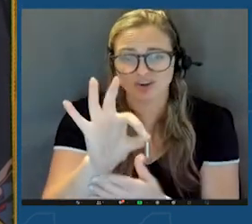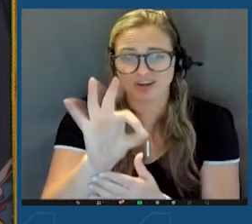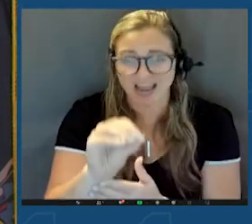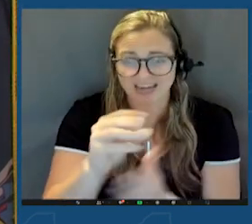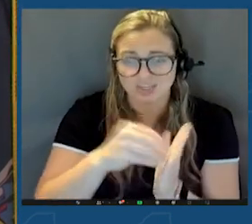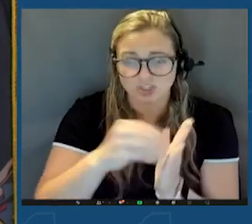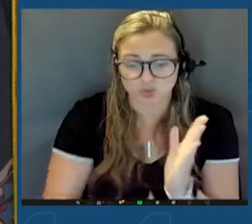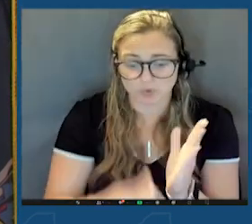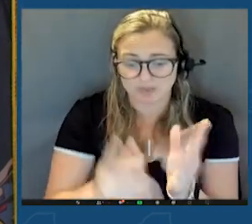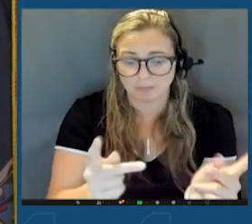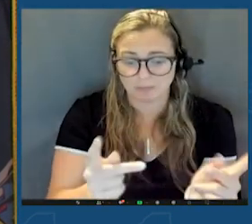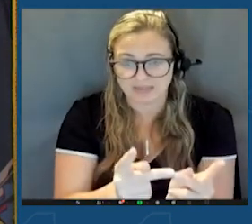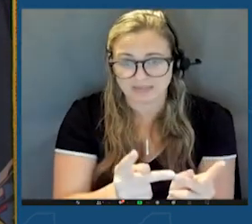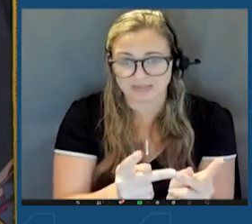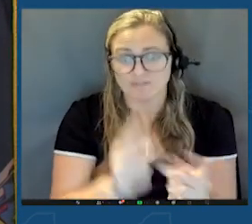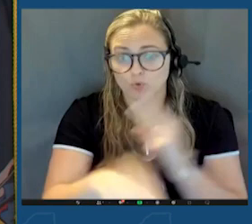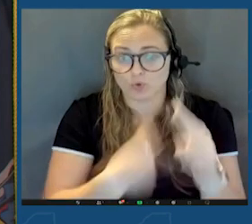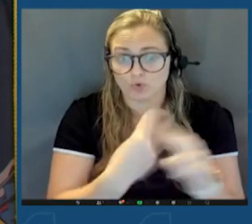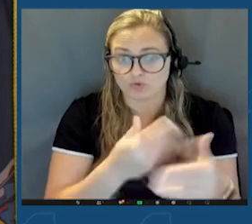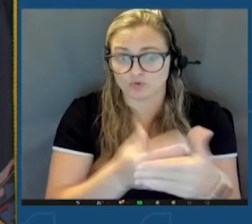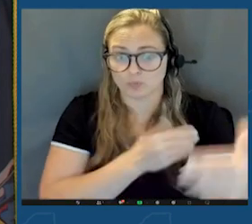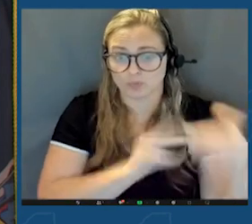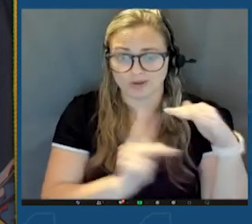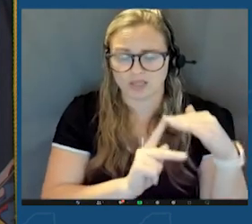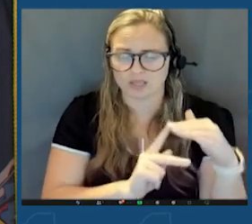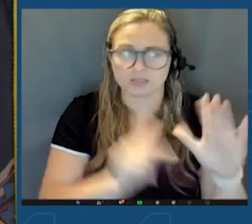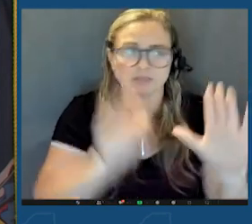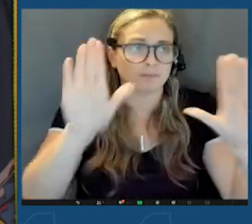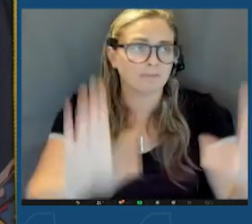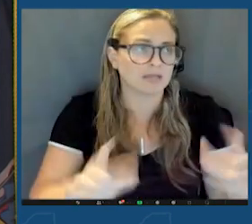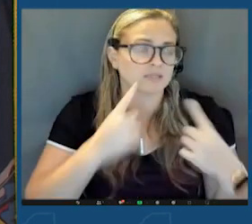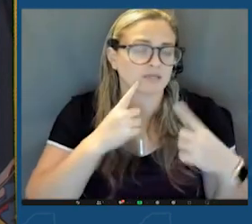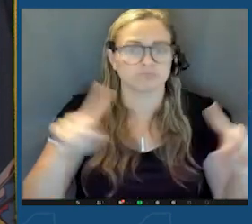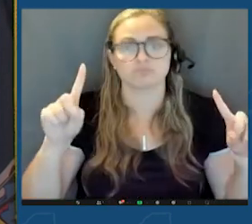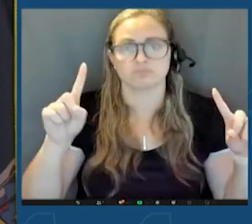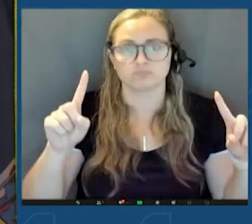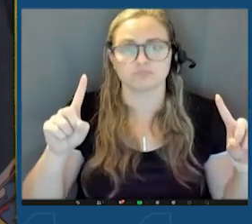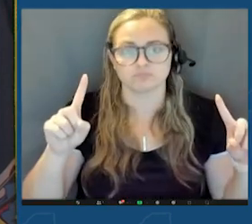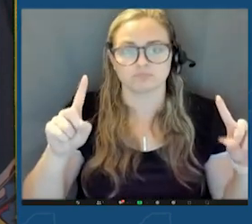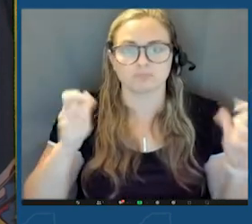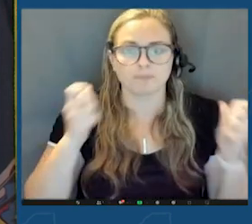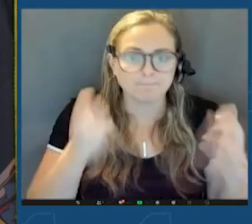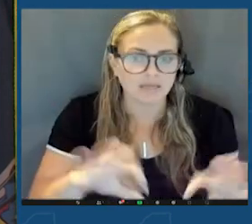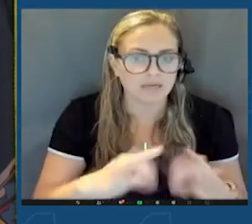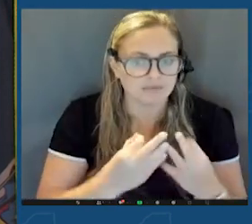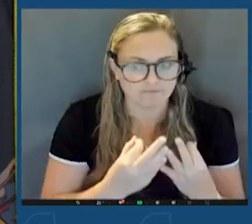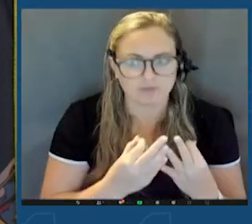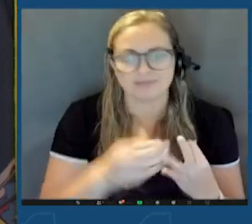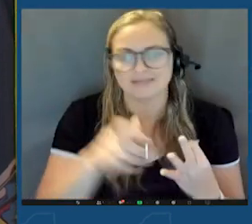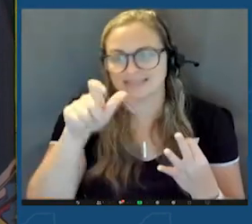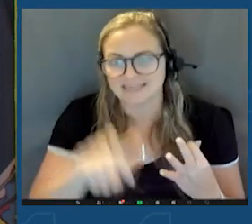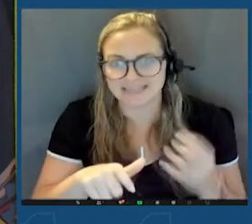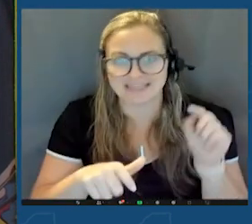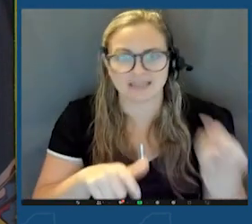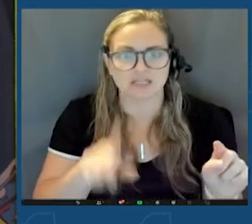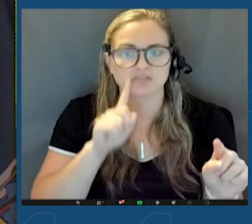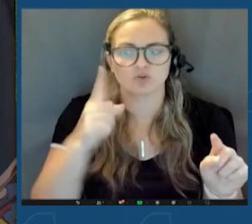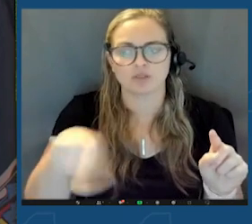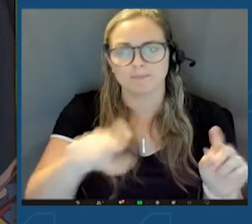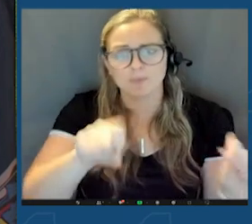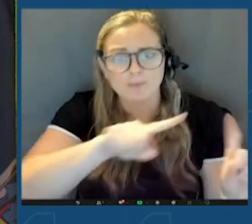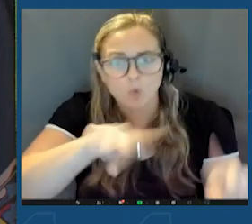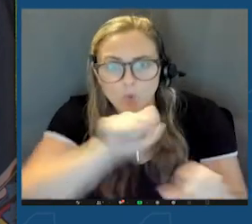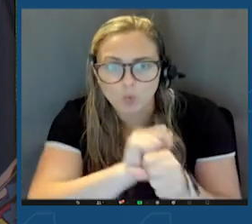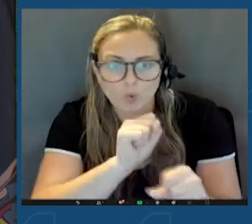for a universal pre-K is an amazing accomplishment here. There are many families that need this for them to be able to go to work,